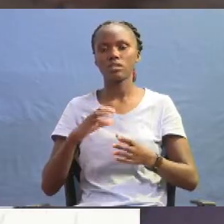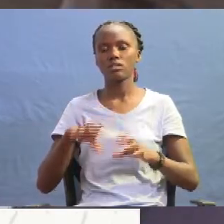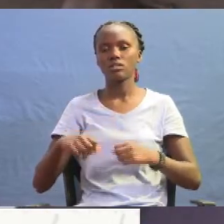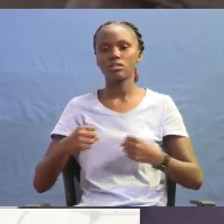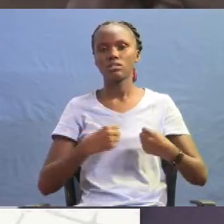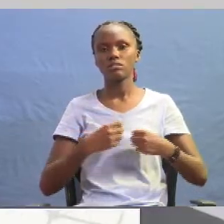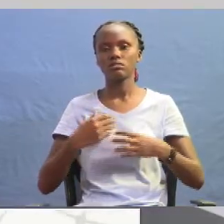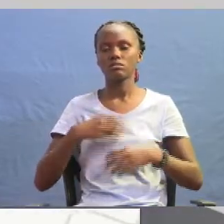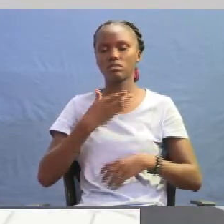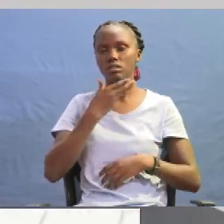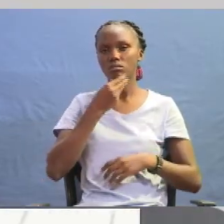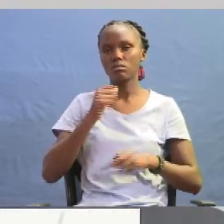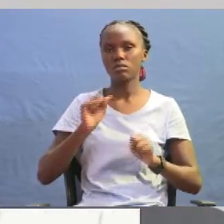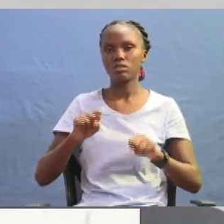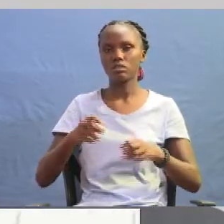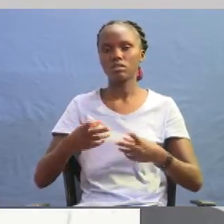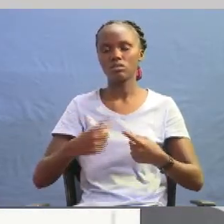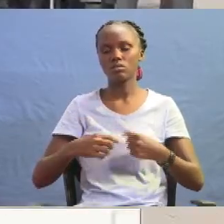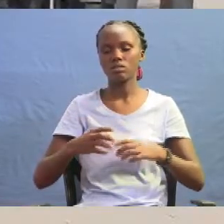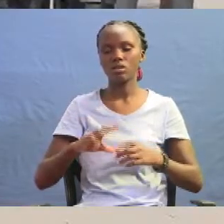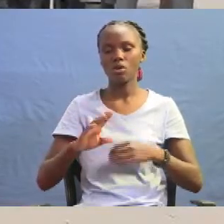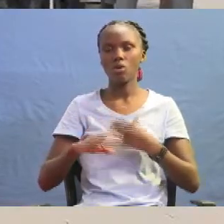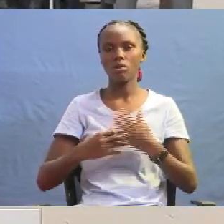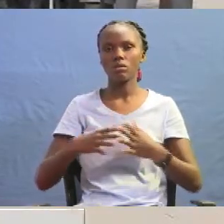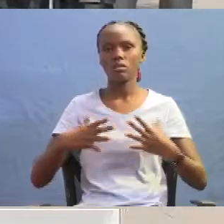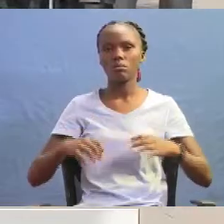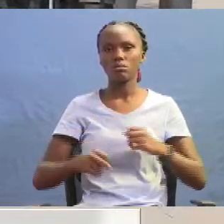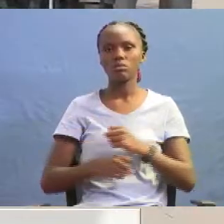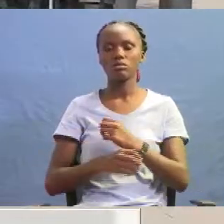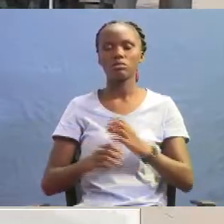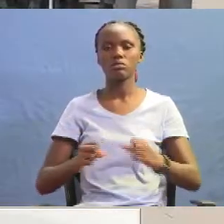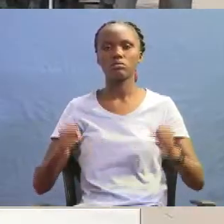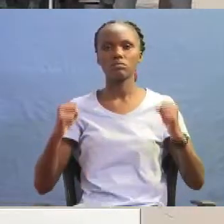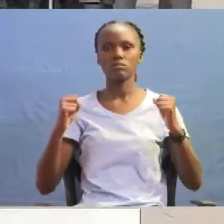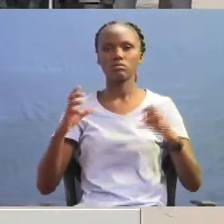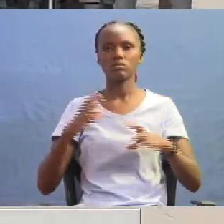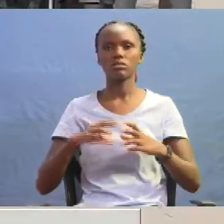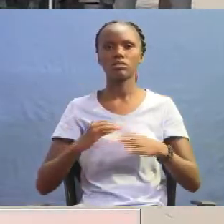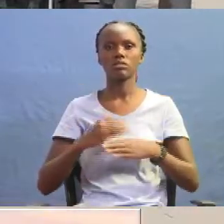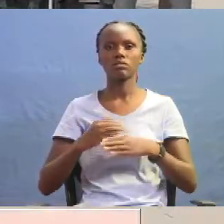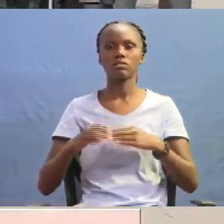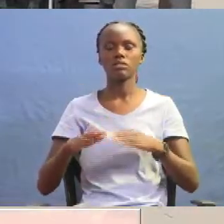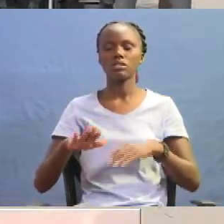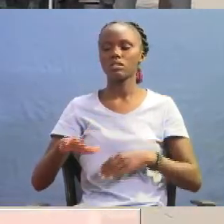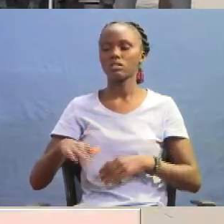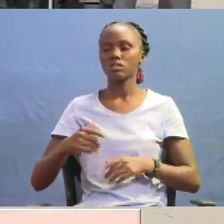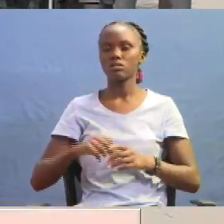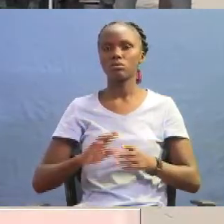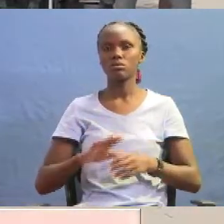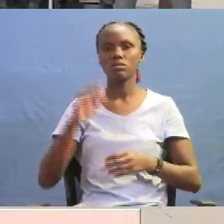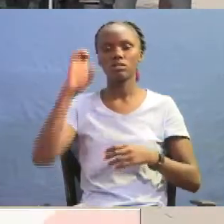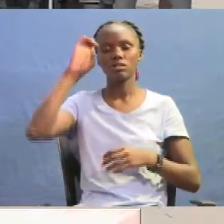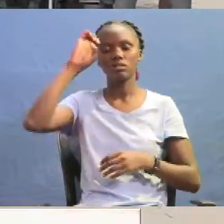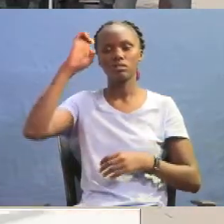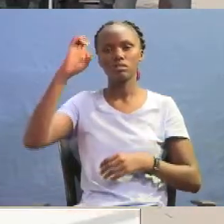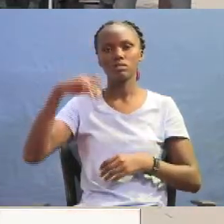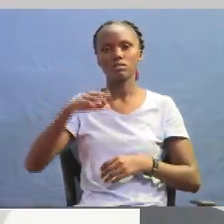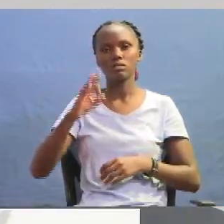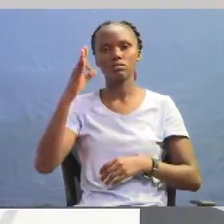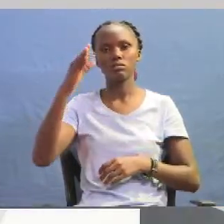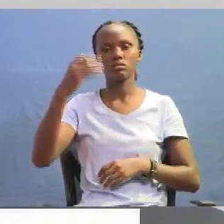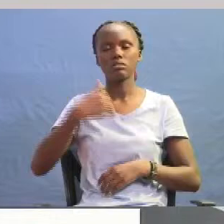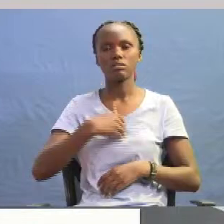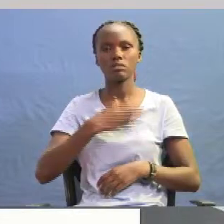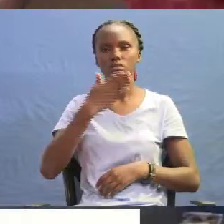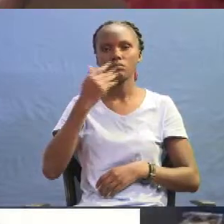child requires commitment from all stakeholders to build strong foundations, ensuring the success of education, reforms, and